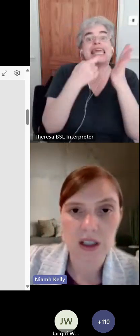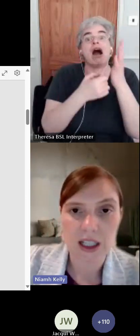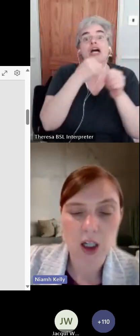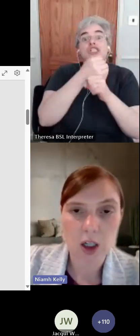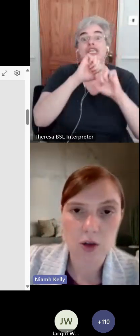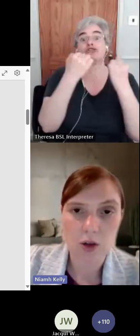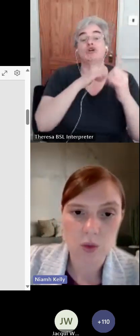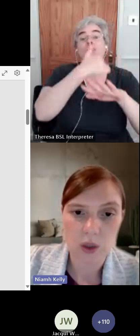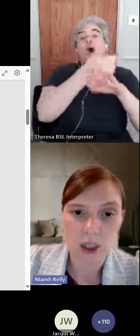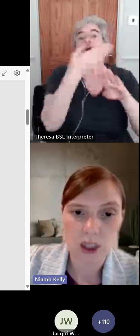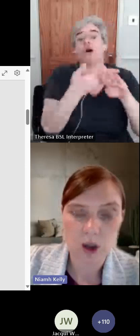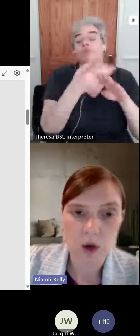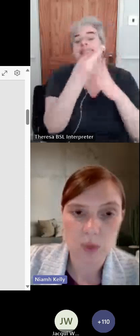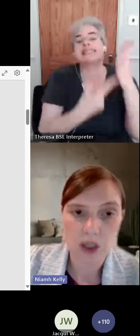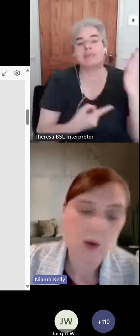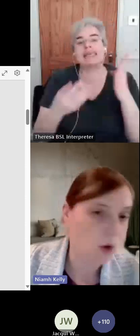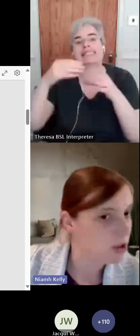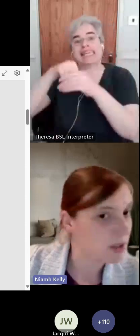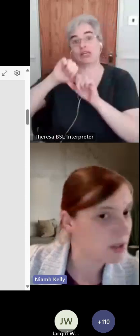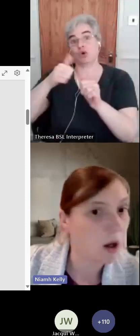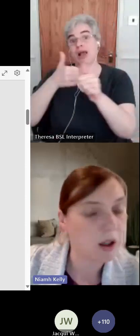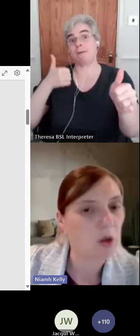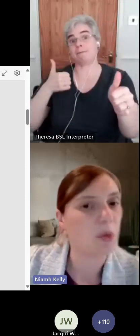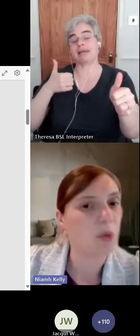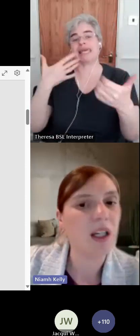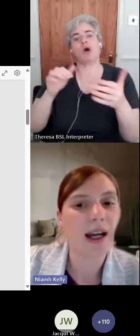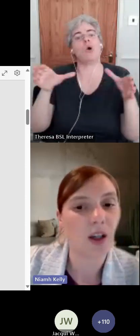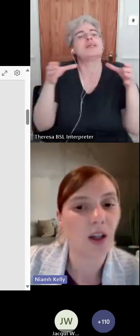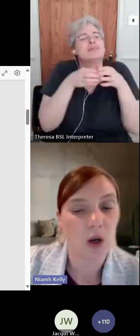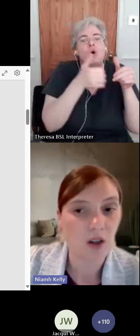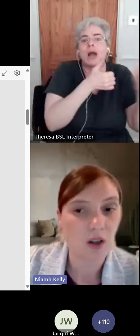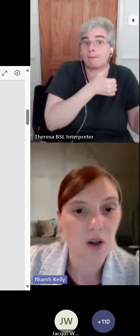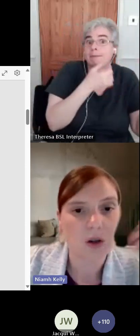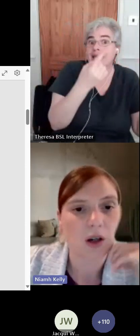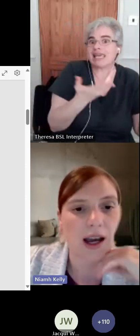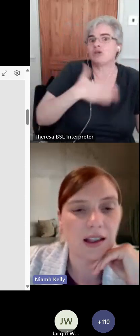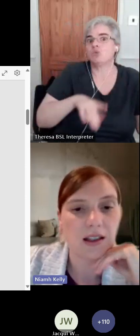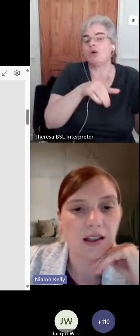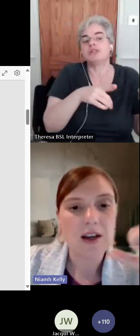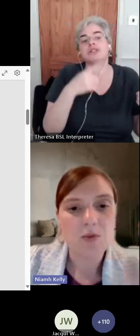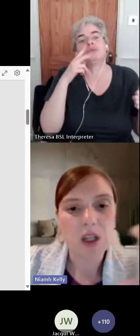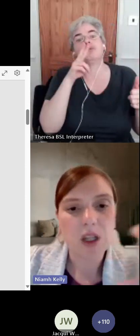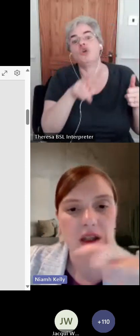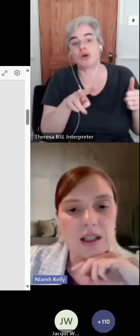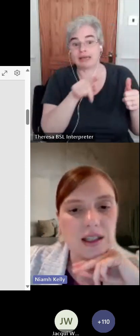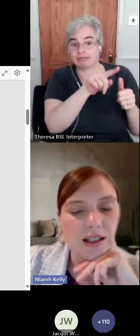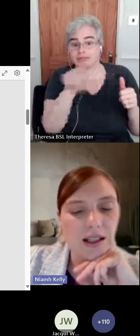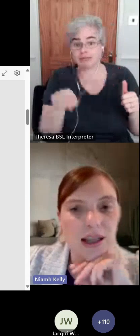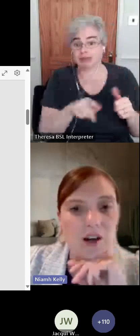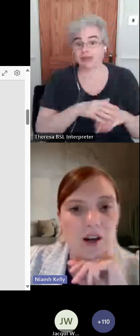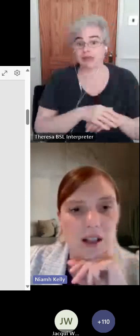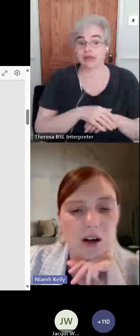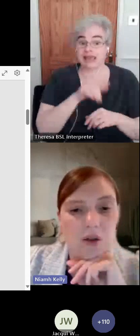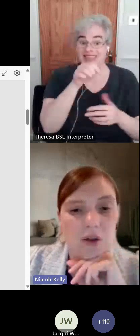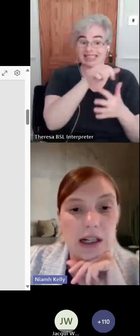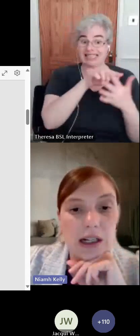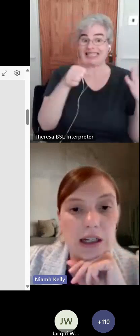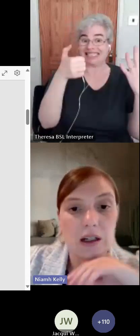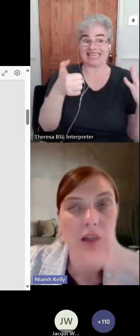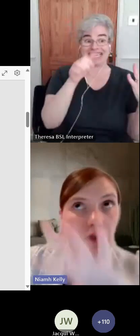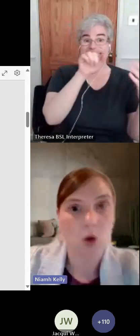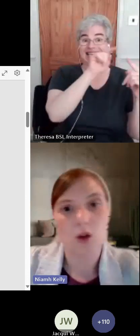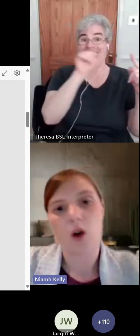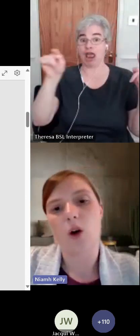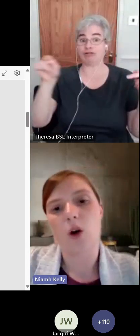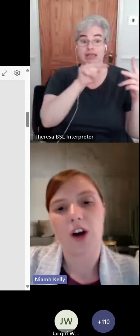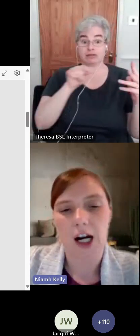on disability inclusion within your company, or you're a smaller company and you want to just look at this, these 6 areas are